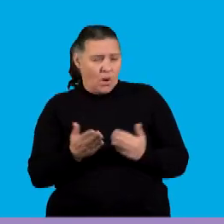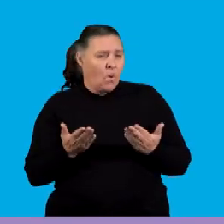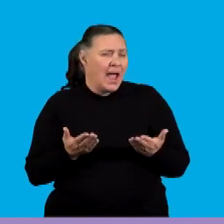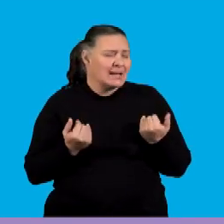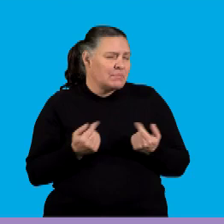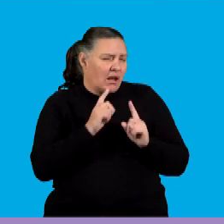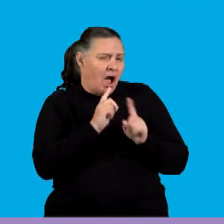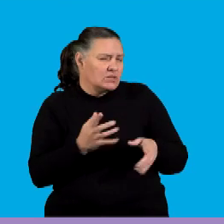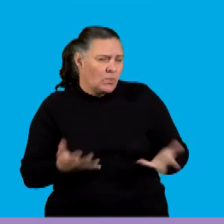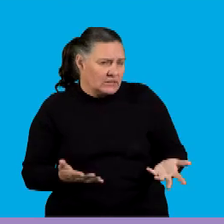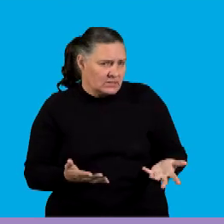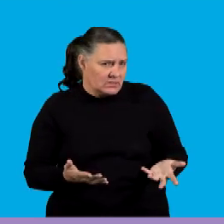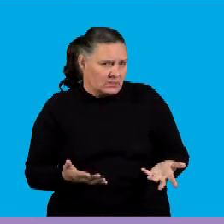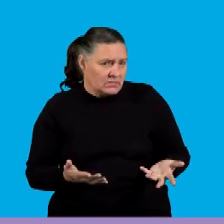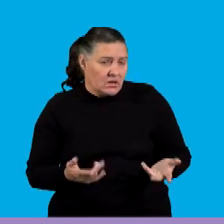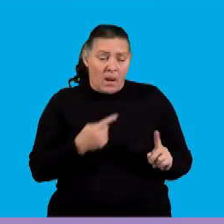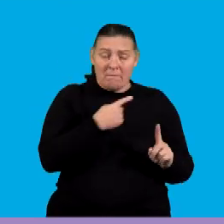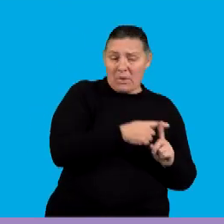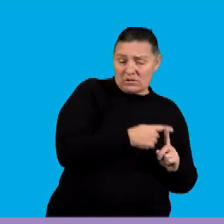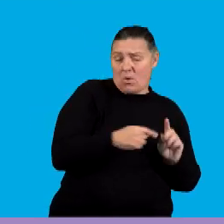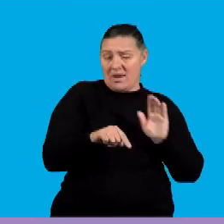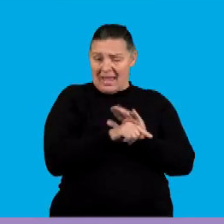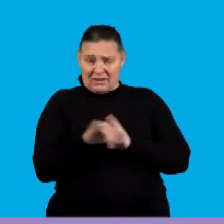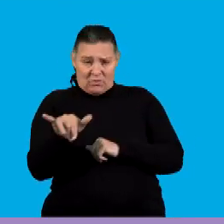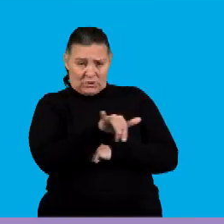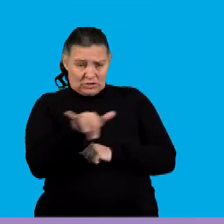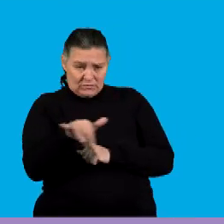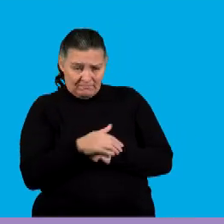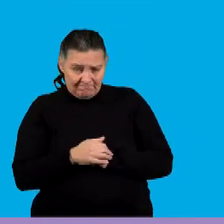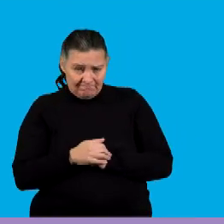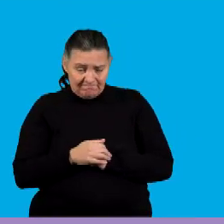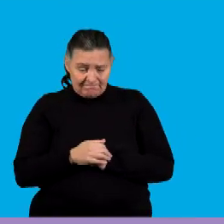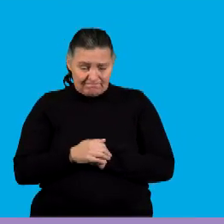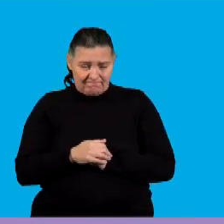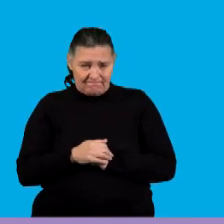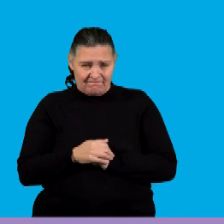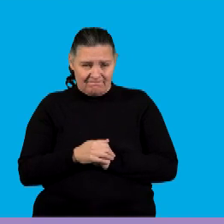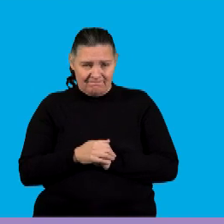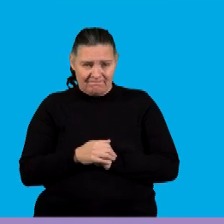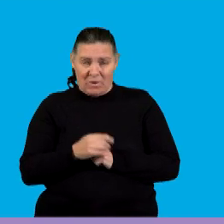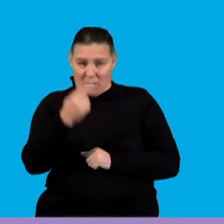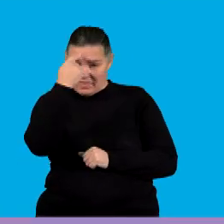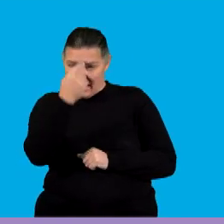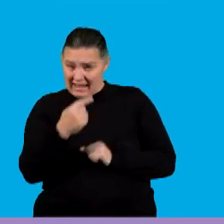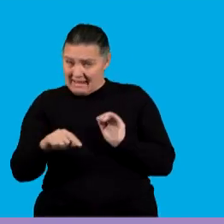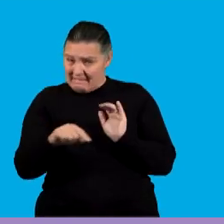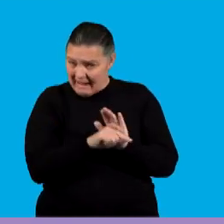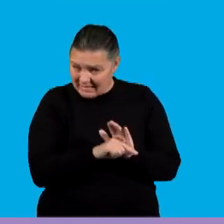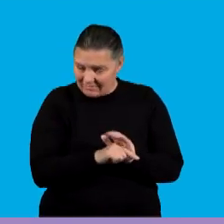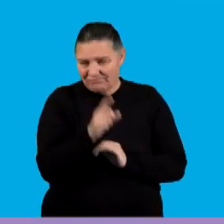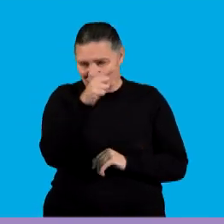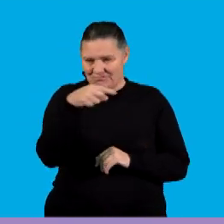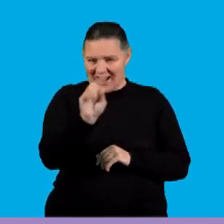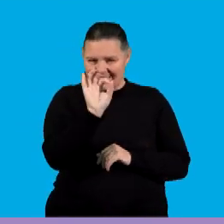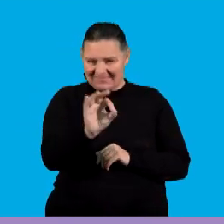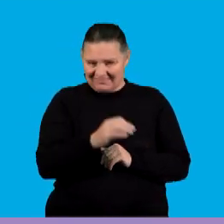are we expecting our answer to be? Are we expecting a positive gradient or a negative gradient? If you are thinking of a